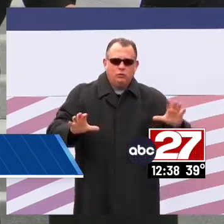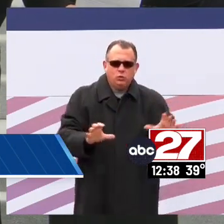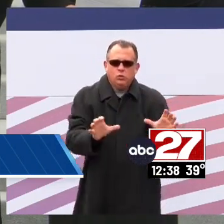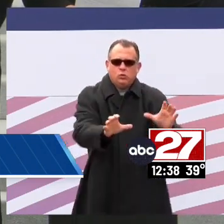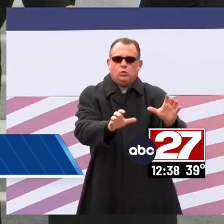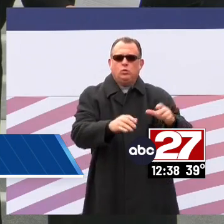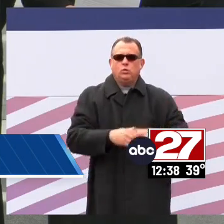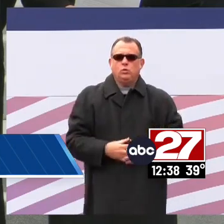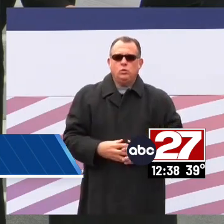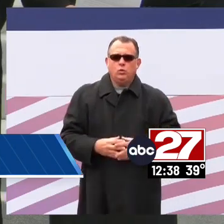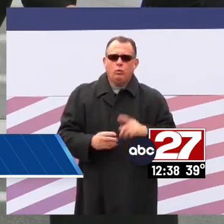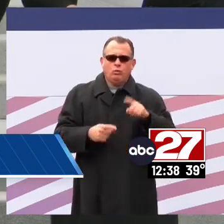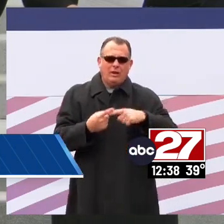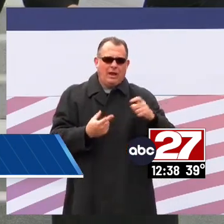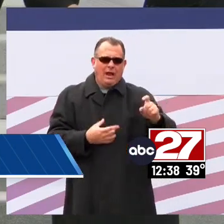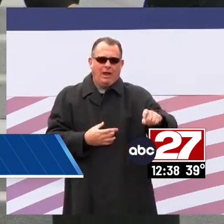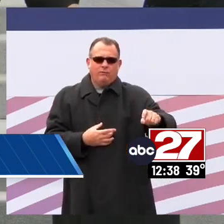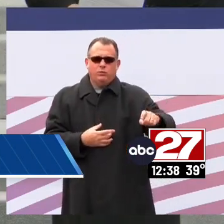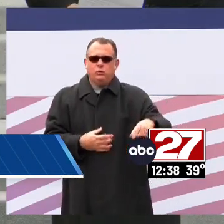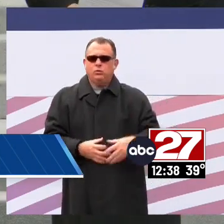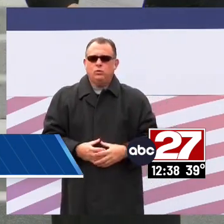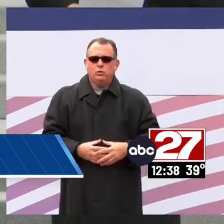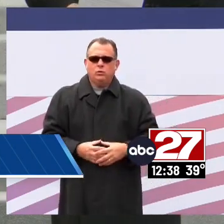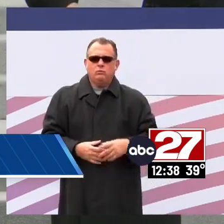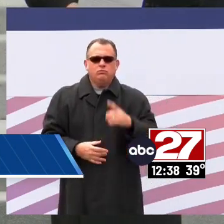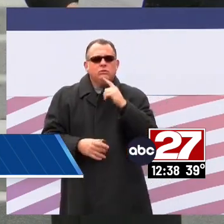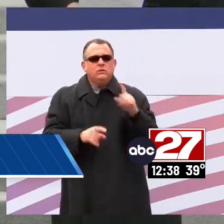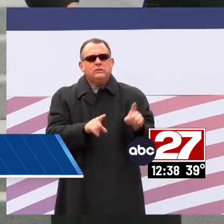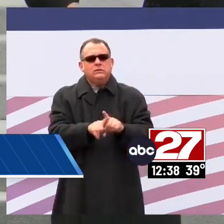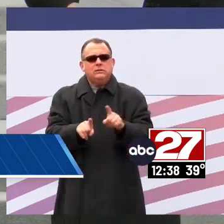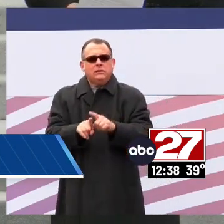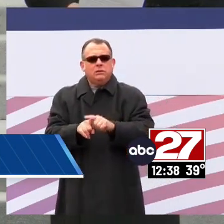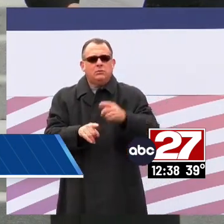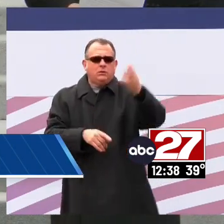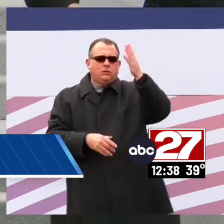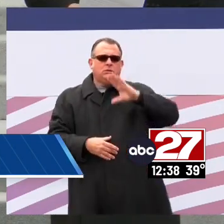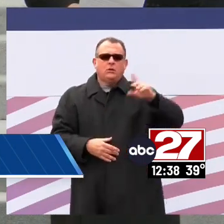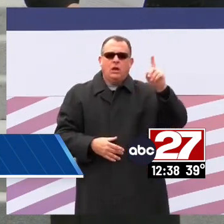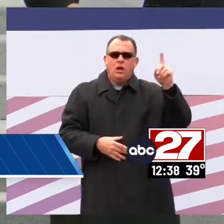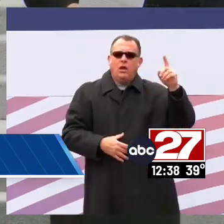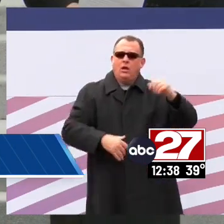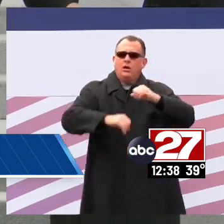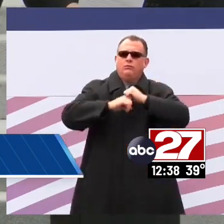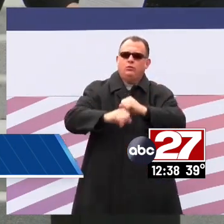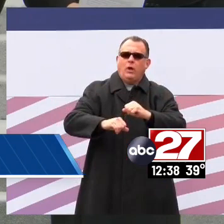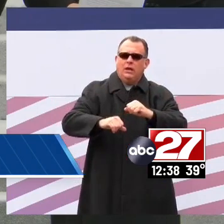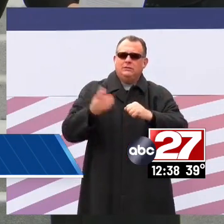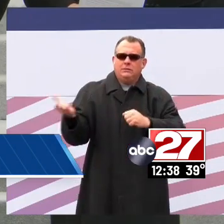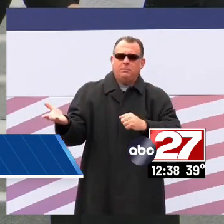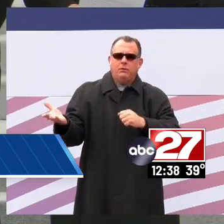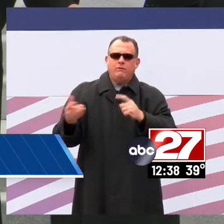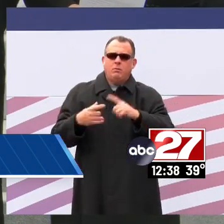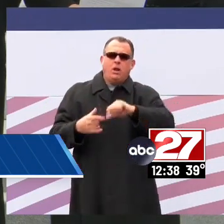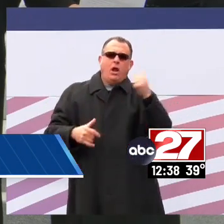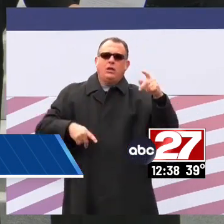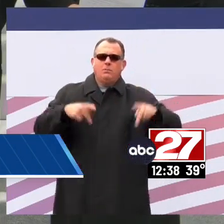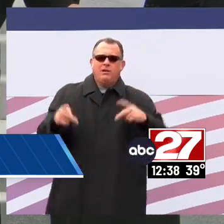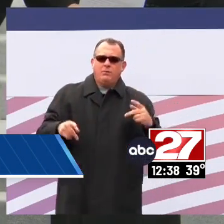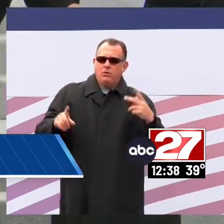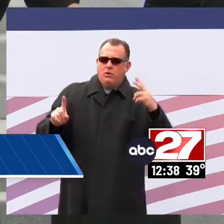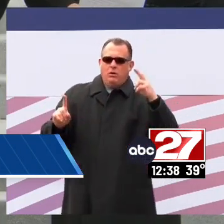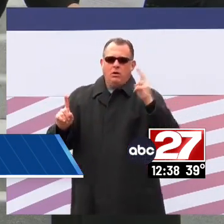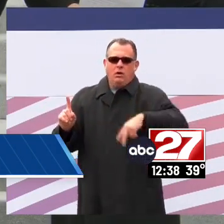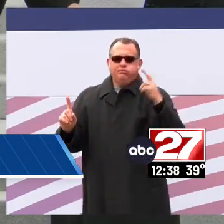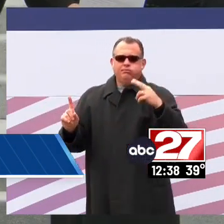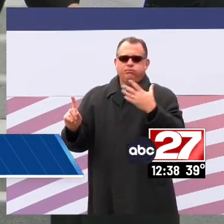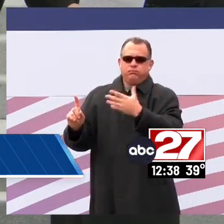is required. Most of all, O God, shield him from impatient judgments towards those